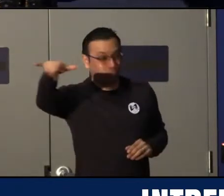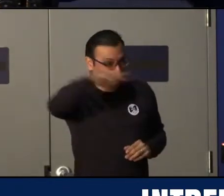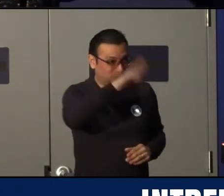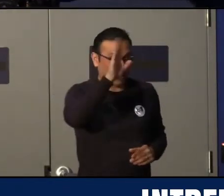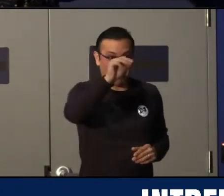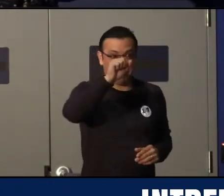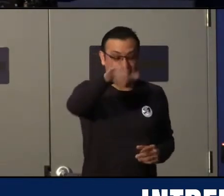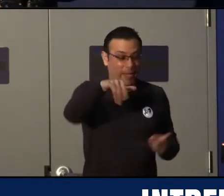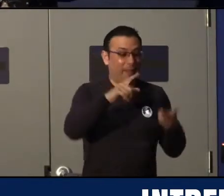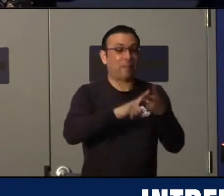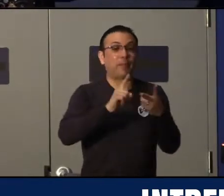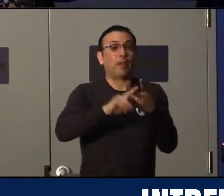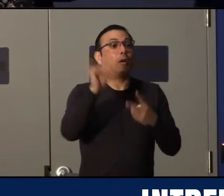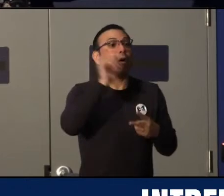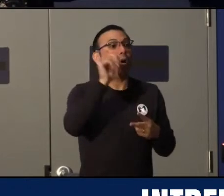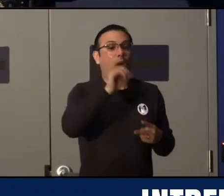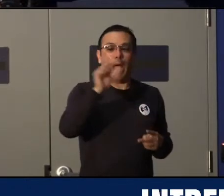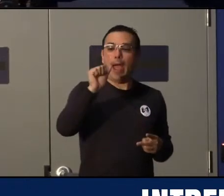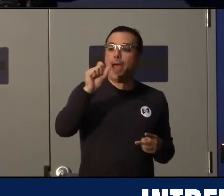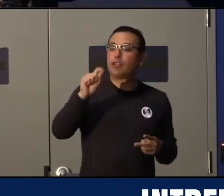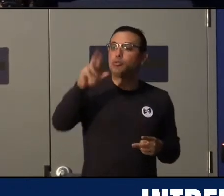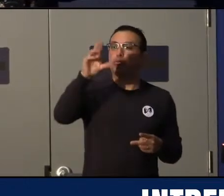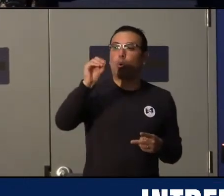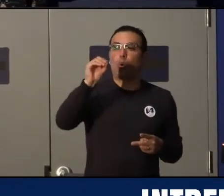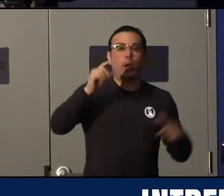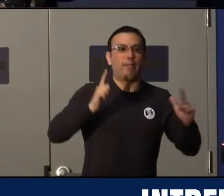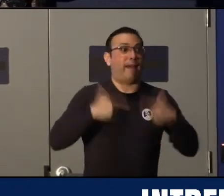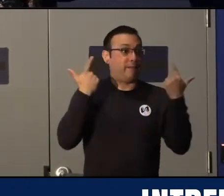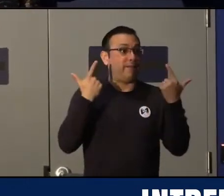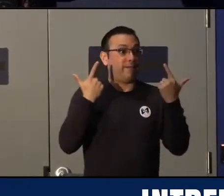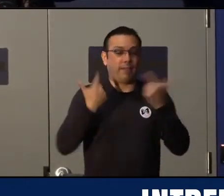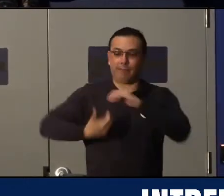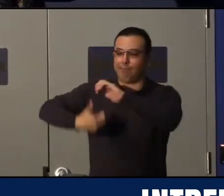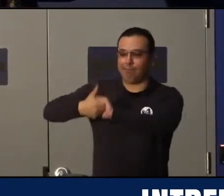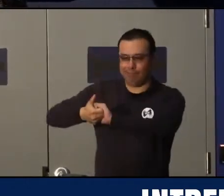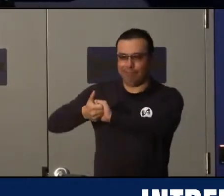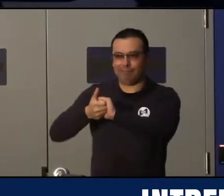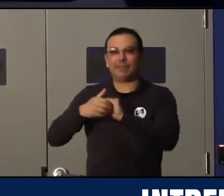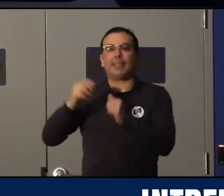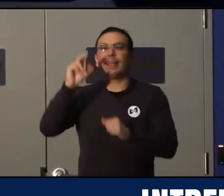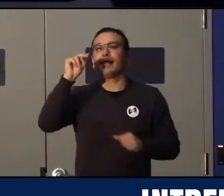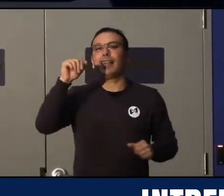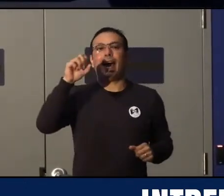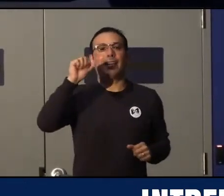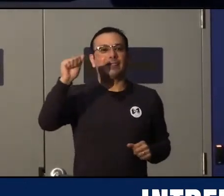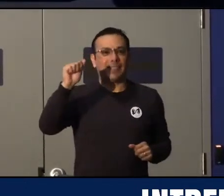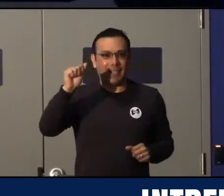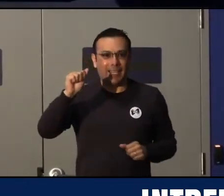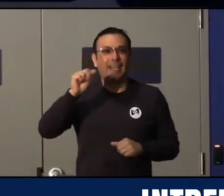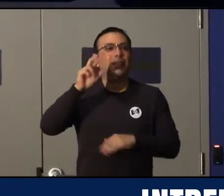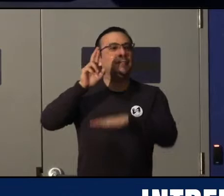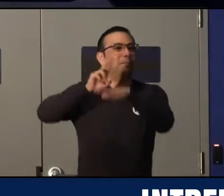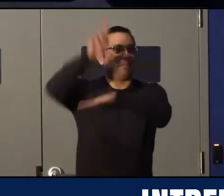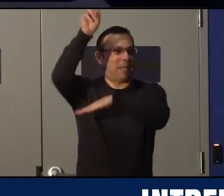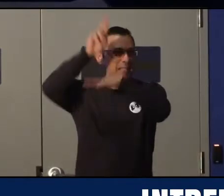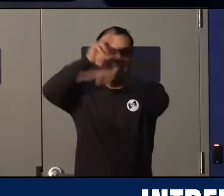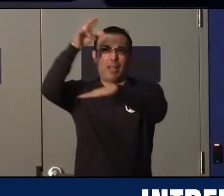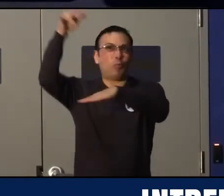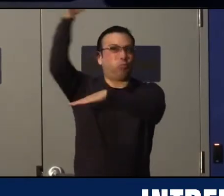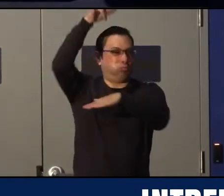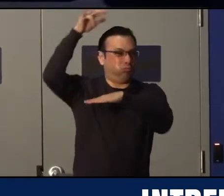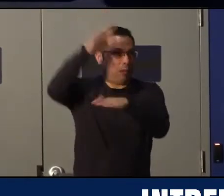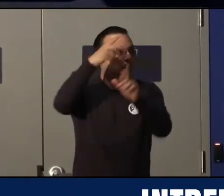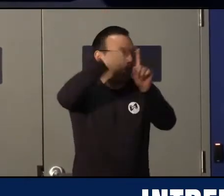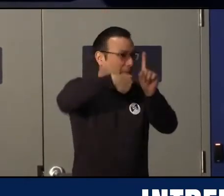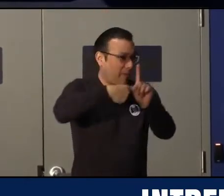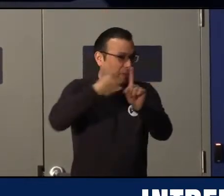spectacular, of course, free series Astro Live that we do in partnership with NASA Spaceflight on the internet. So be sure to check that out every month.